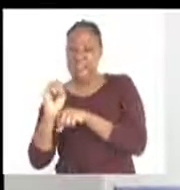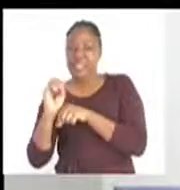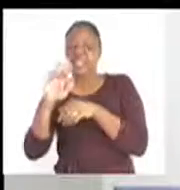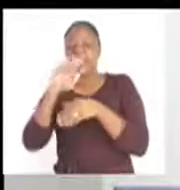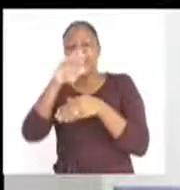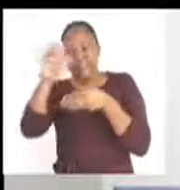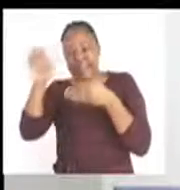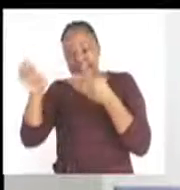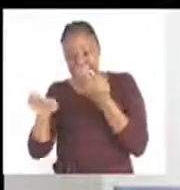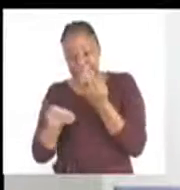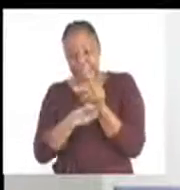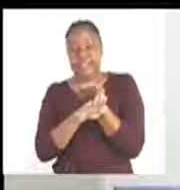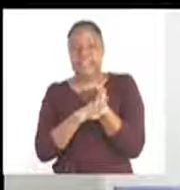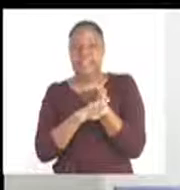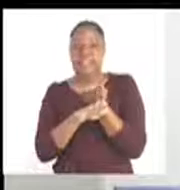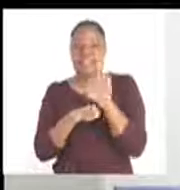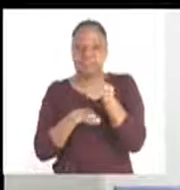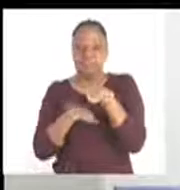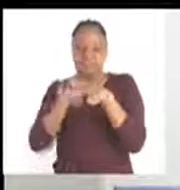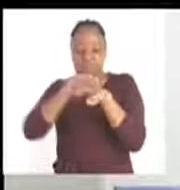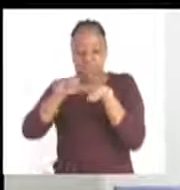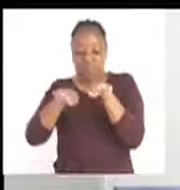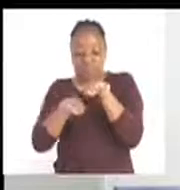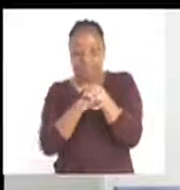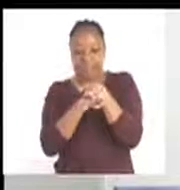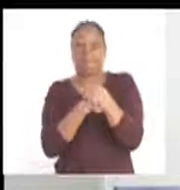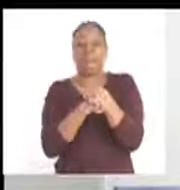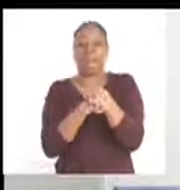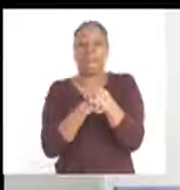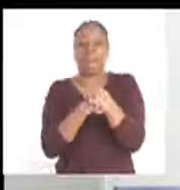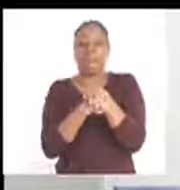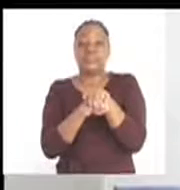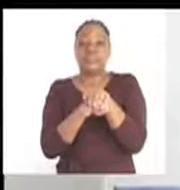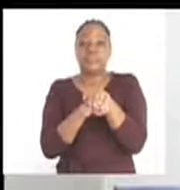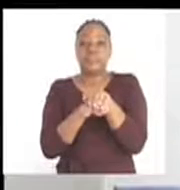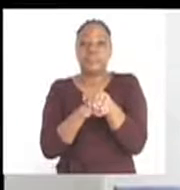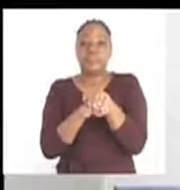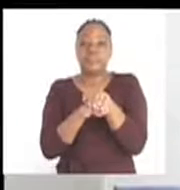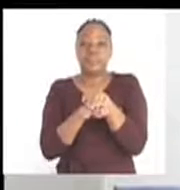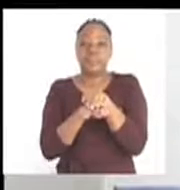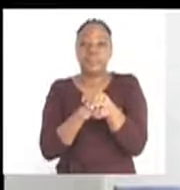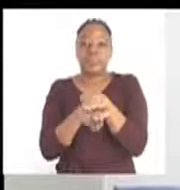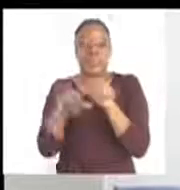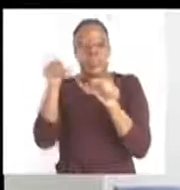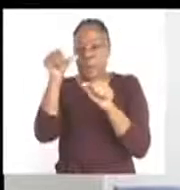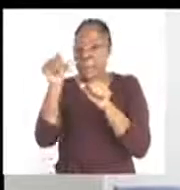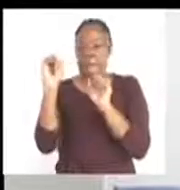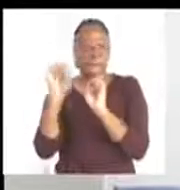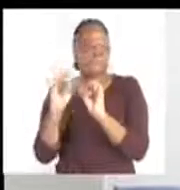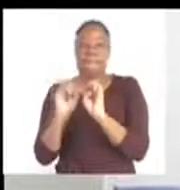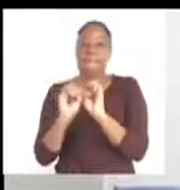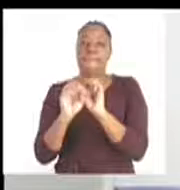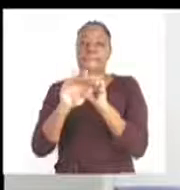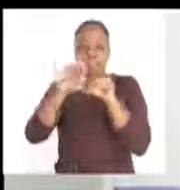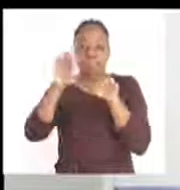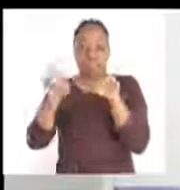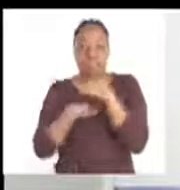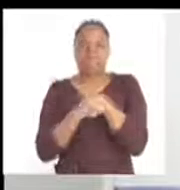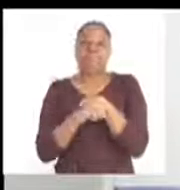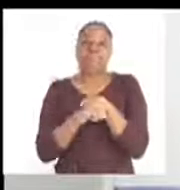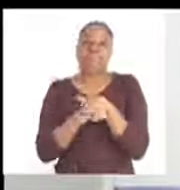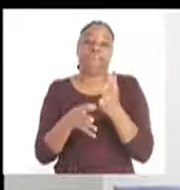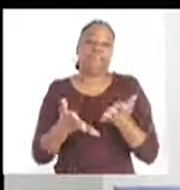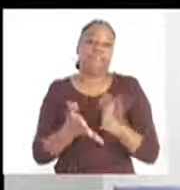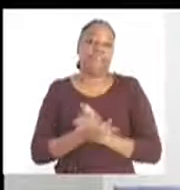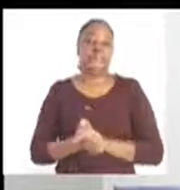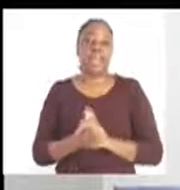at the bottom of the pile. Now we can play this game all day, but we have many things we